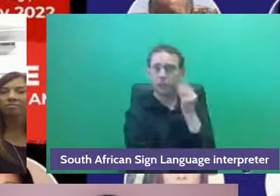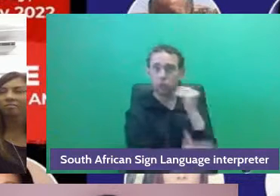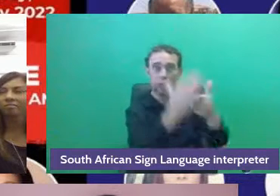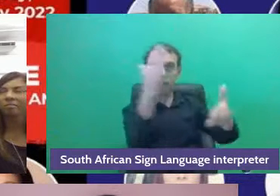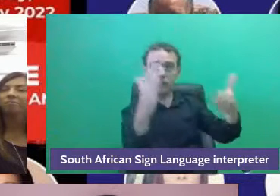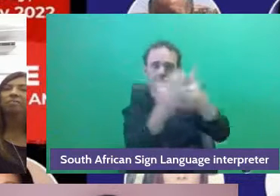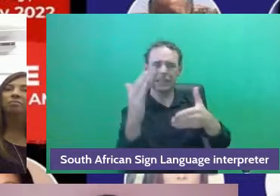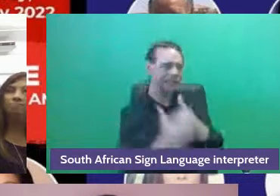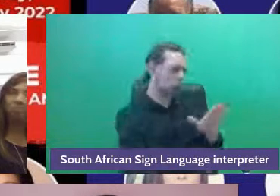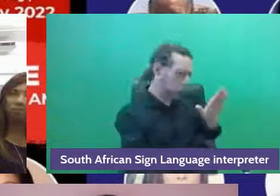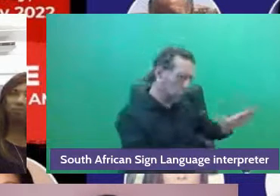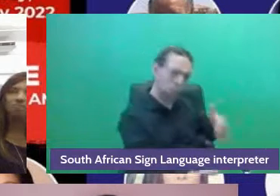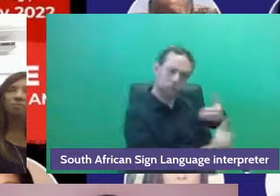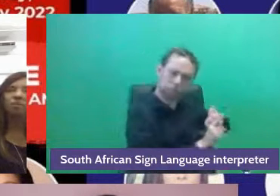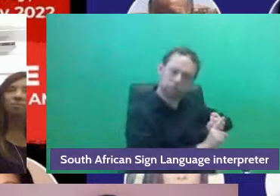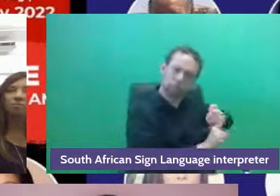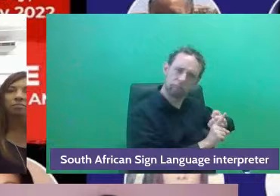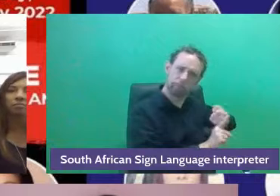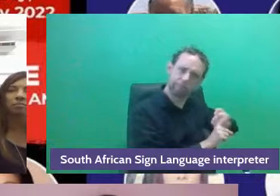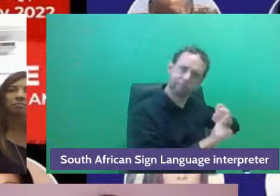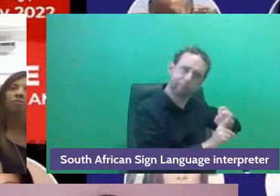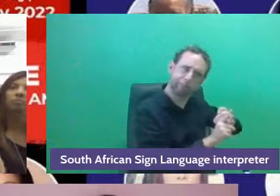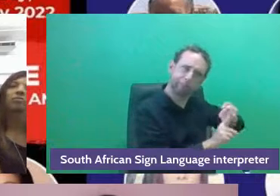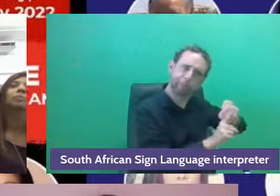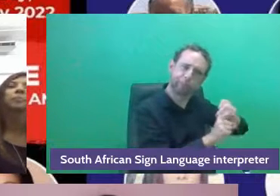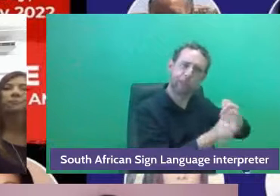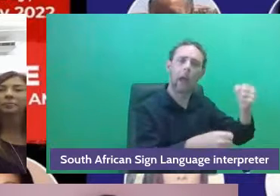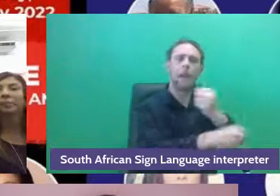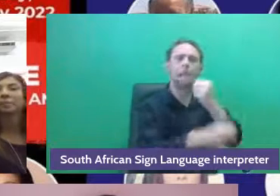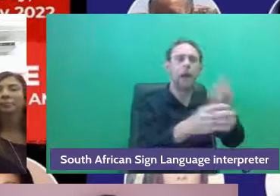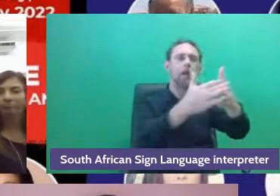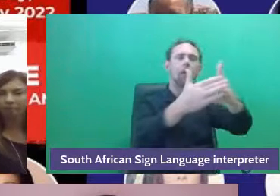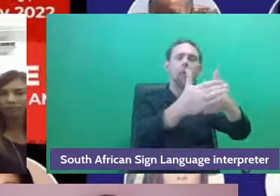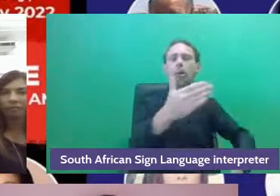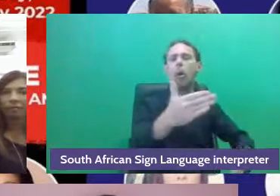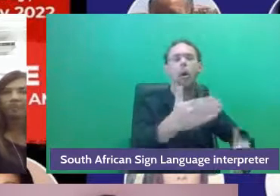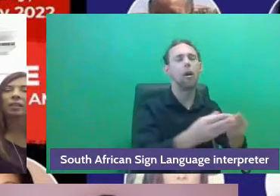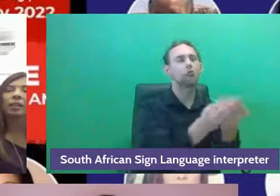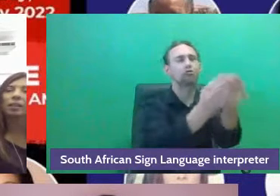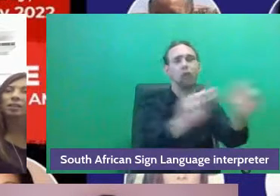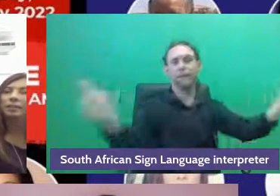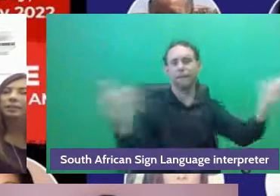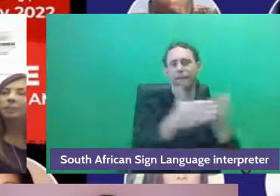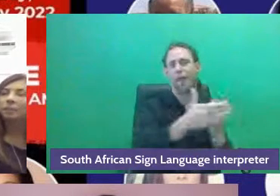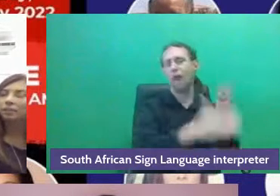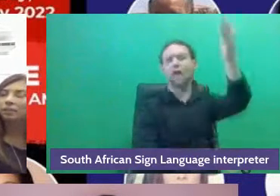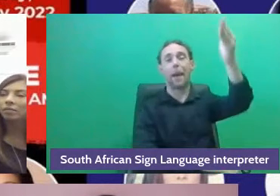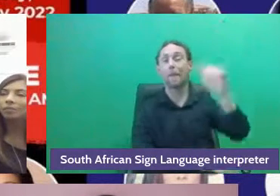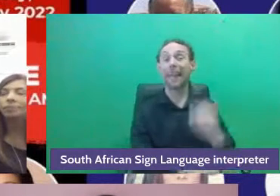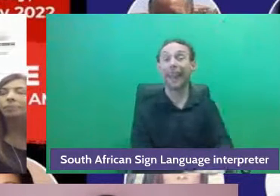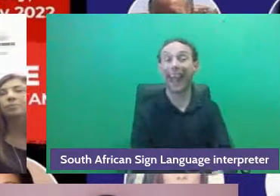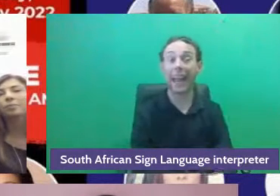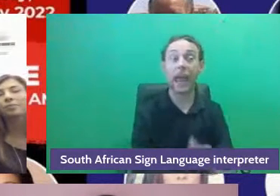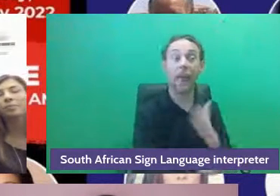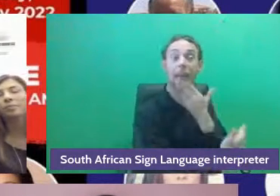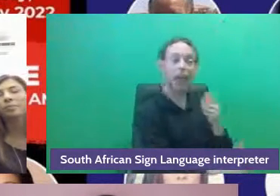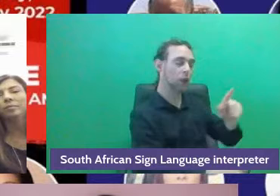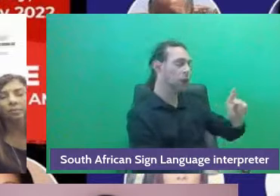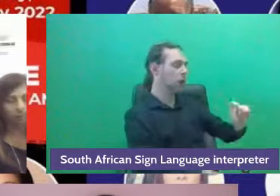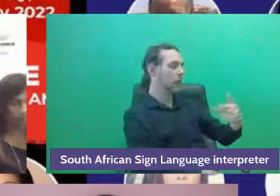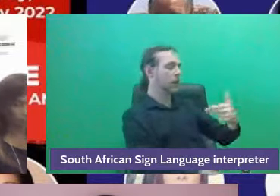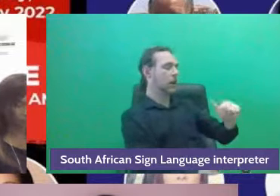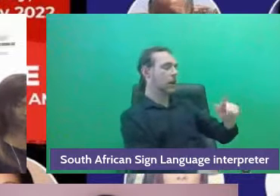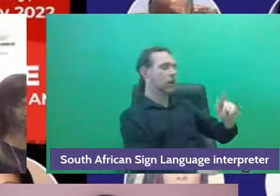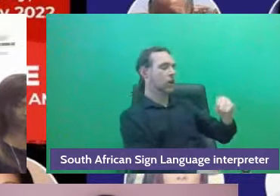important work that is much needed. So thank you so much, Tato. And again, I'm just going to